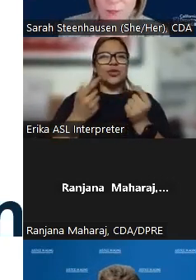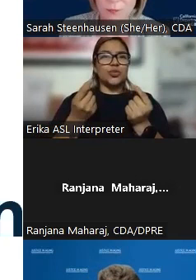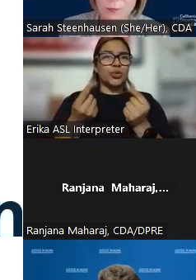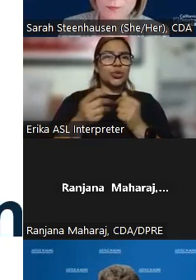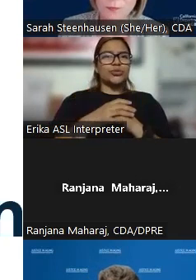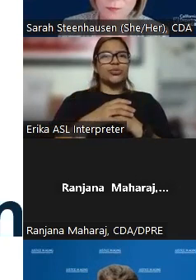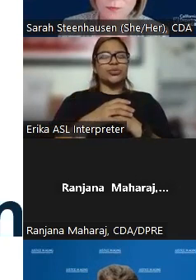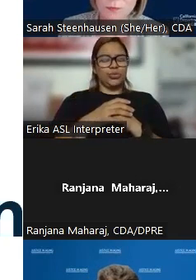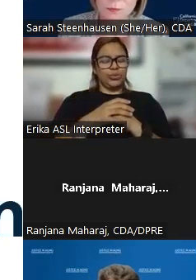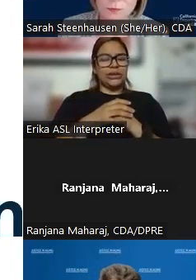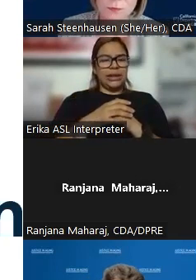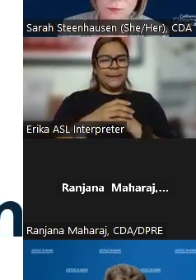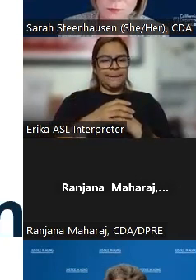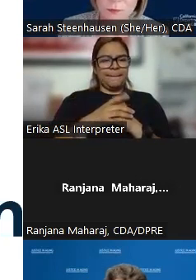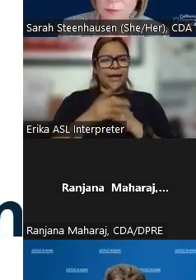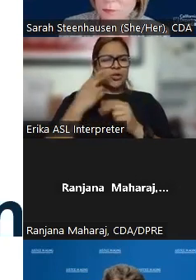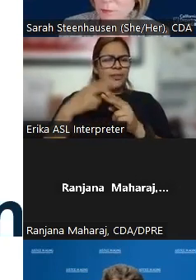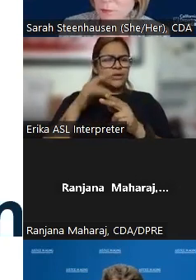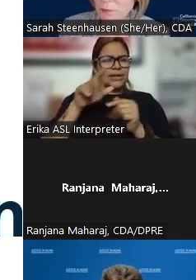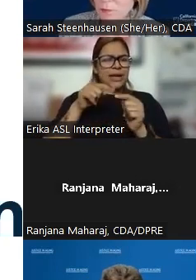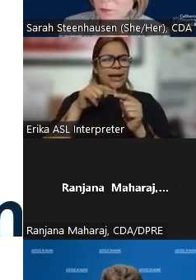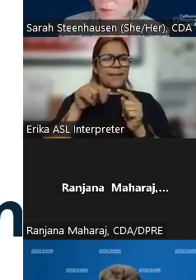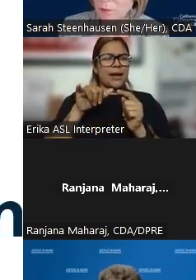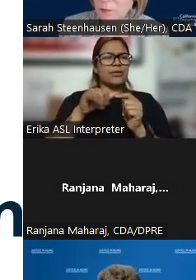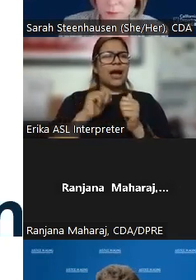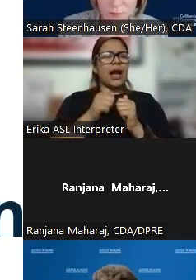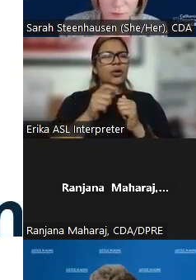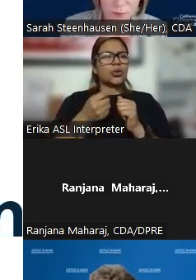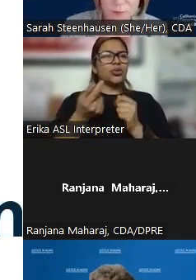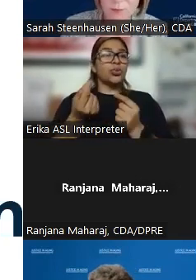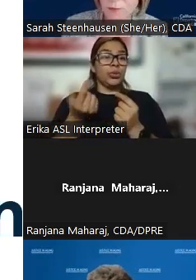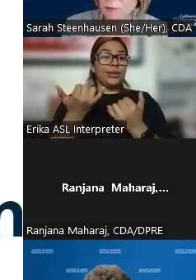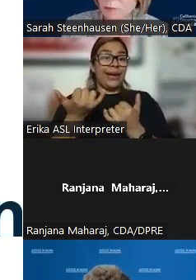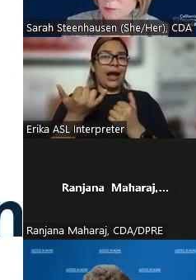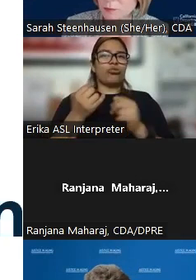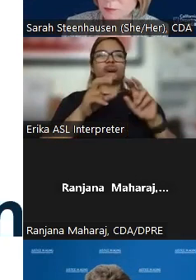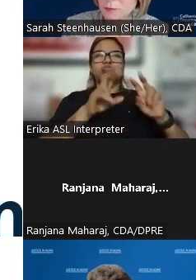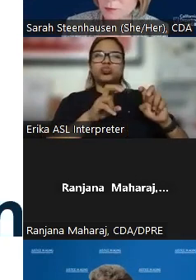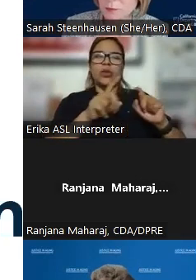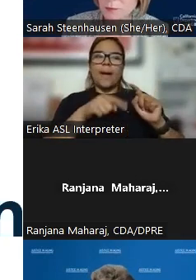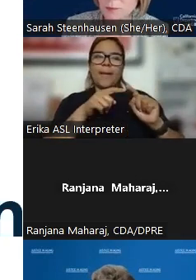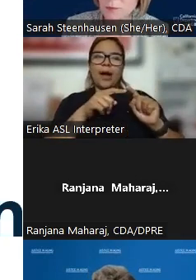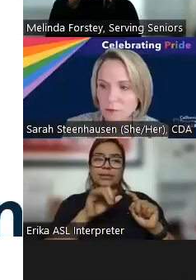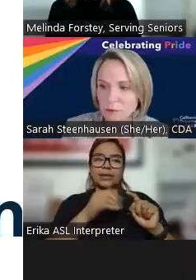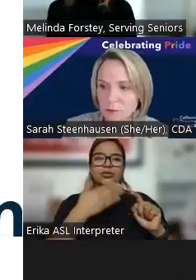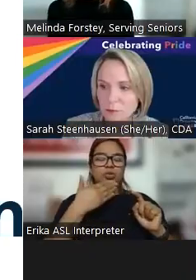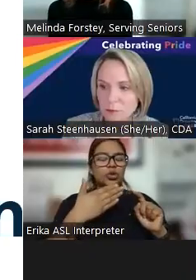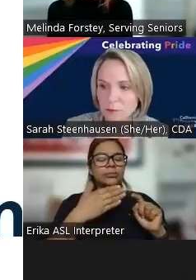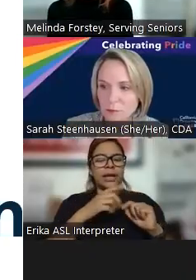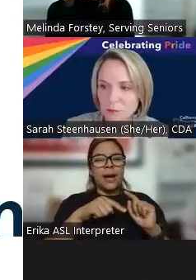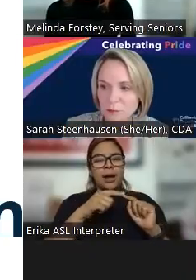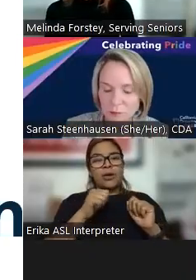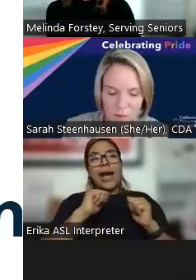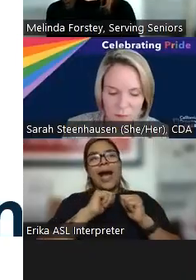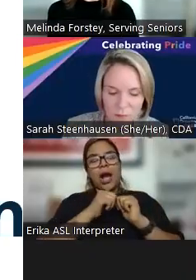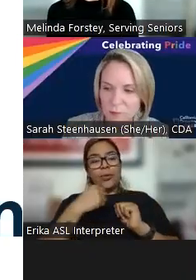to the extent, and you mentioned this, Melinda, that you are doing an assessment and evaluation. That seems really key of how we can make